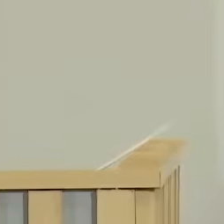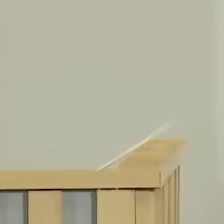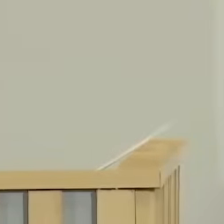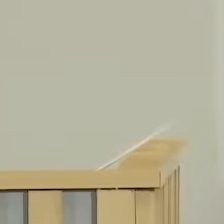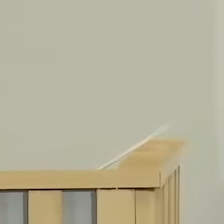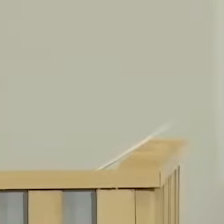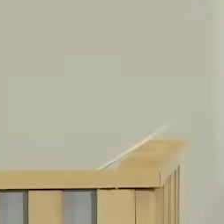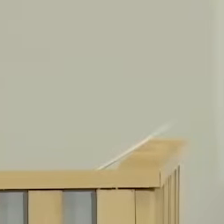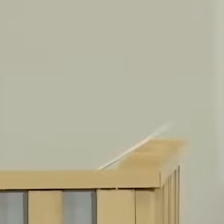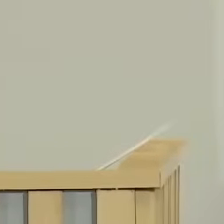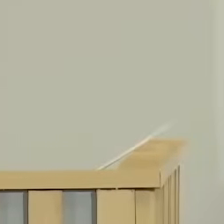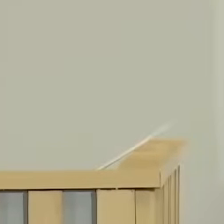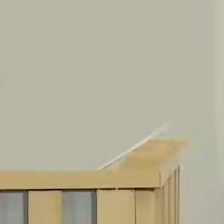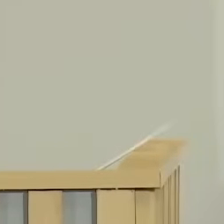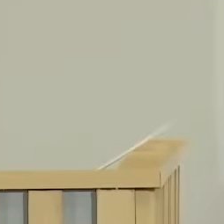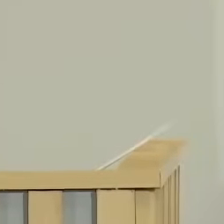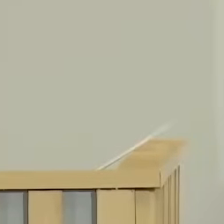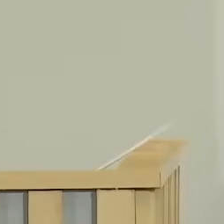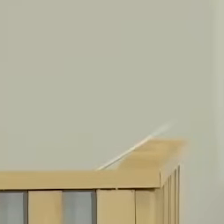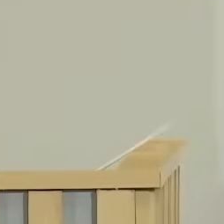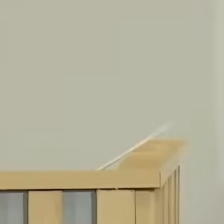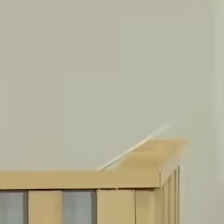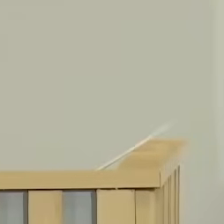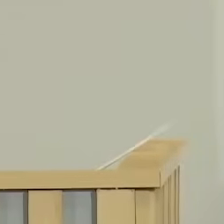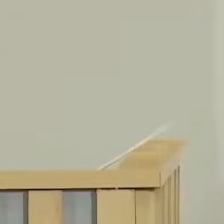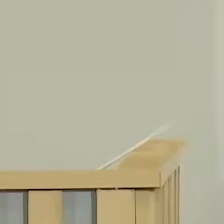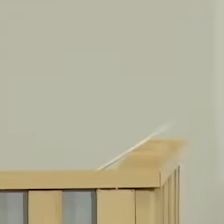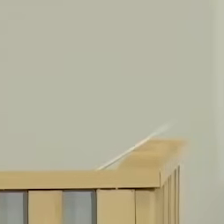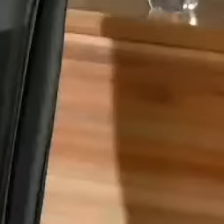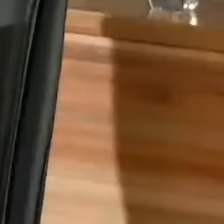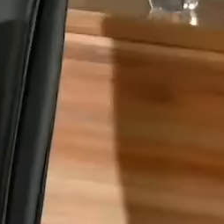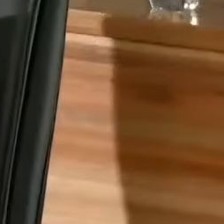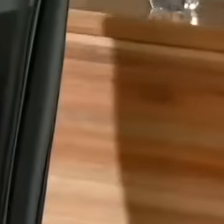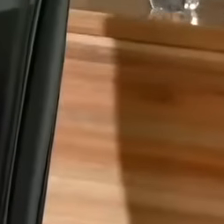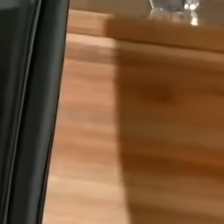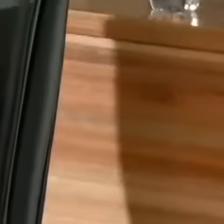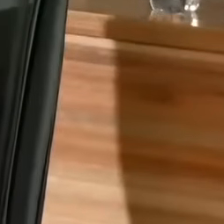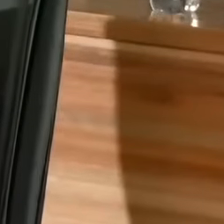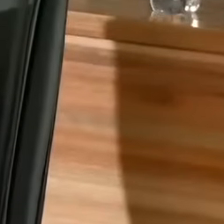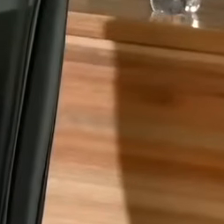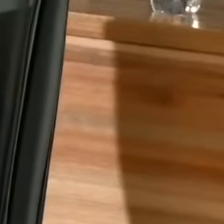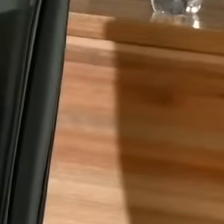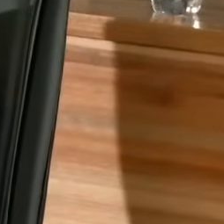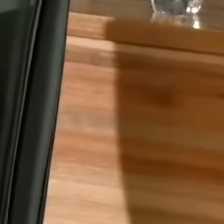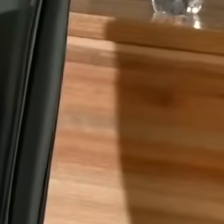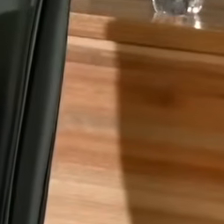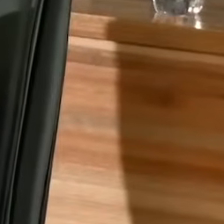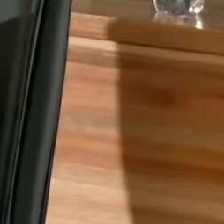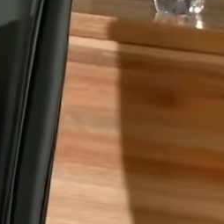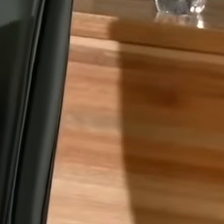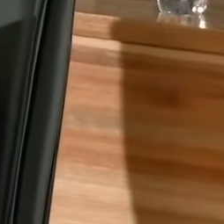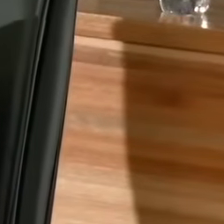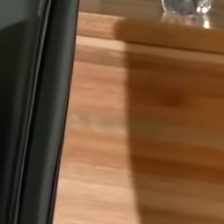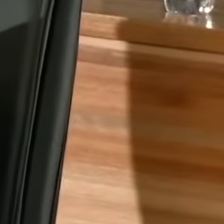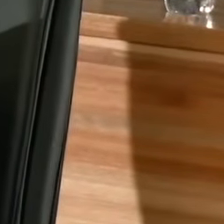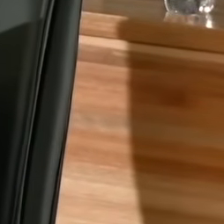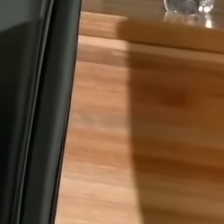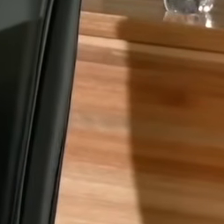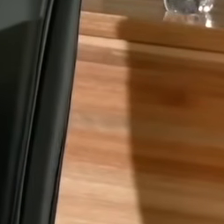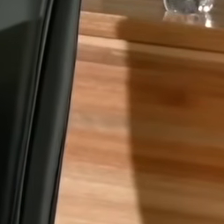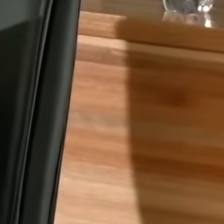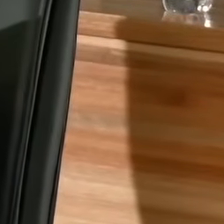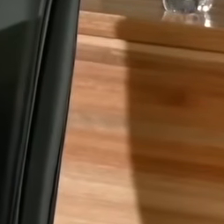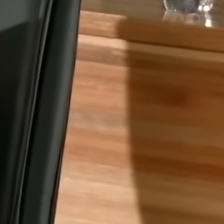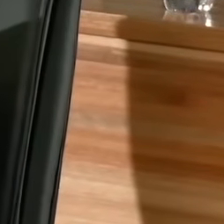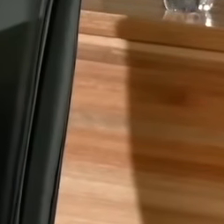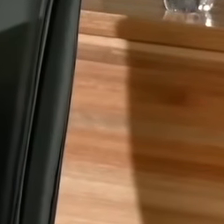accurate? I do confirm, Commissioner. Thanks. And if I can just ask you to go back to